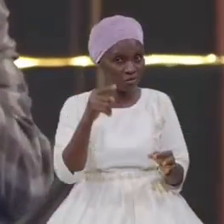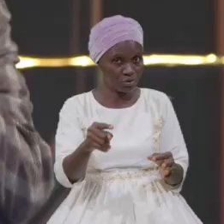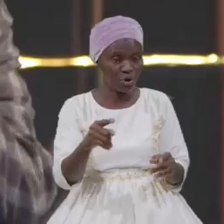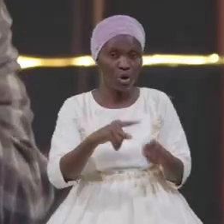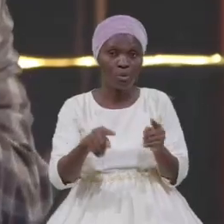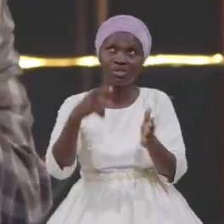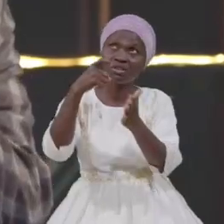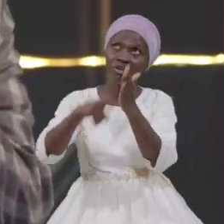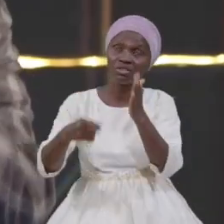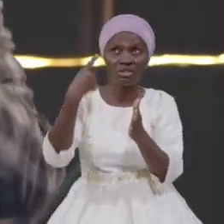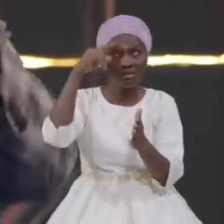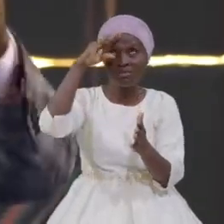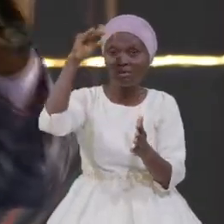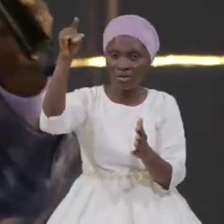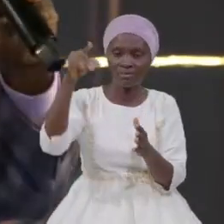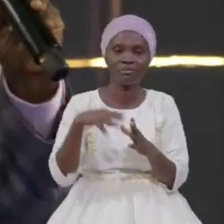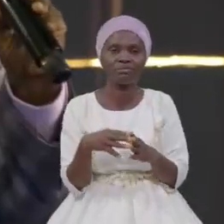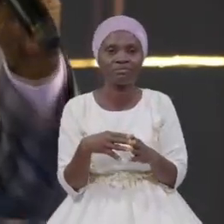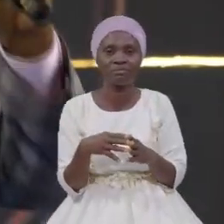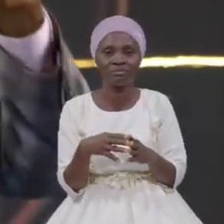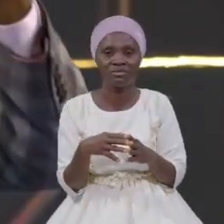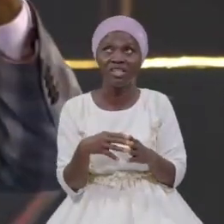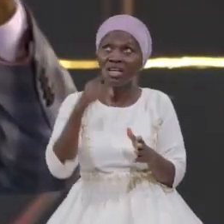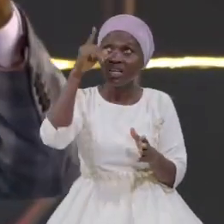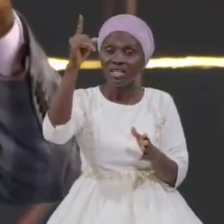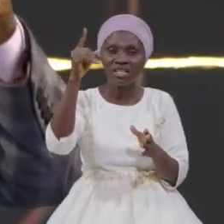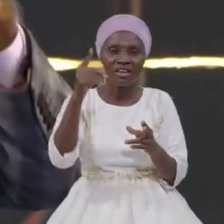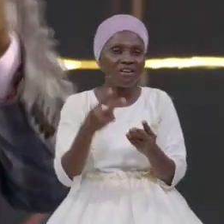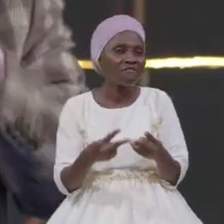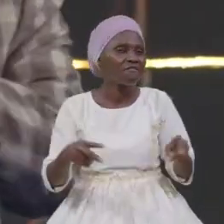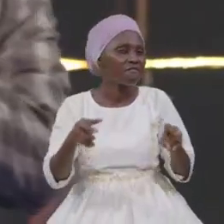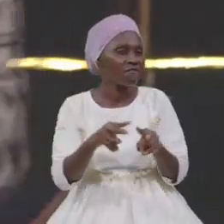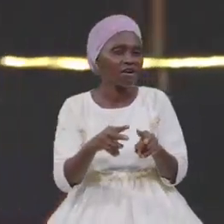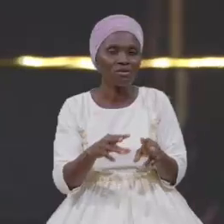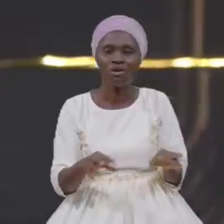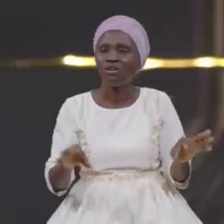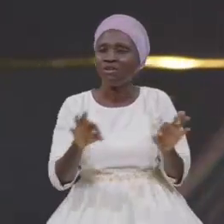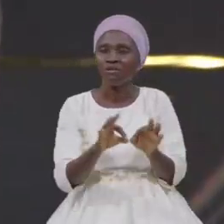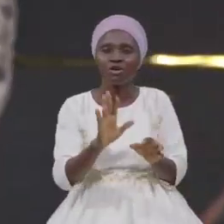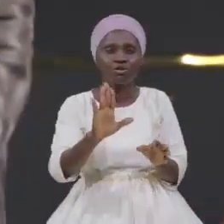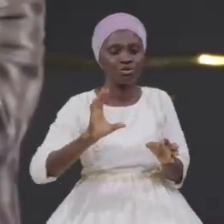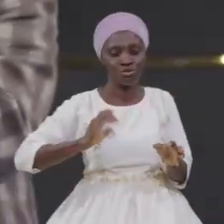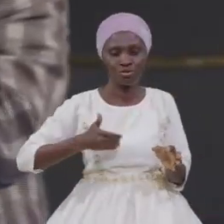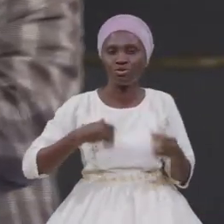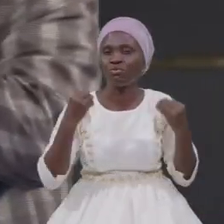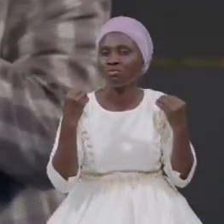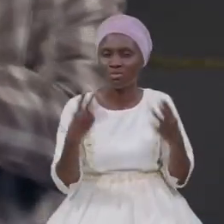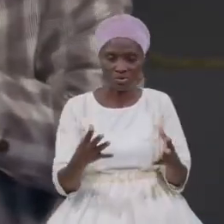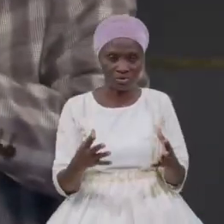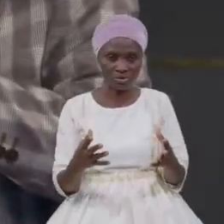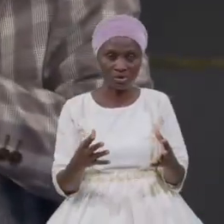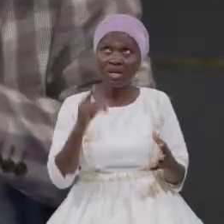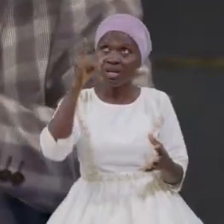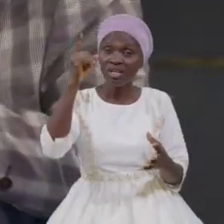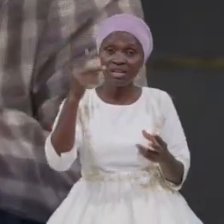for him. He valued your soul so much. He values you